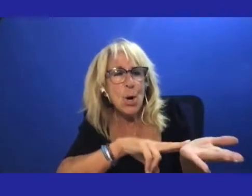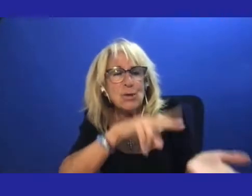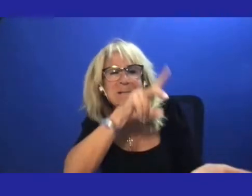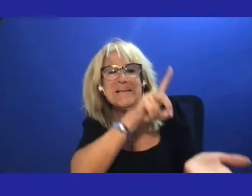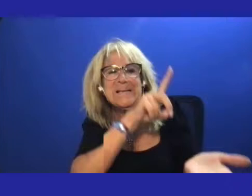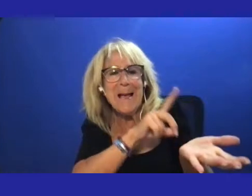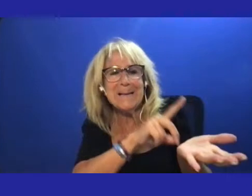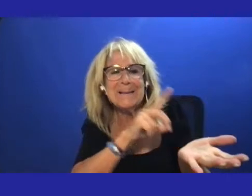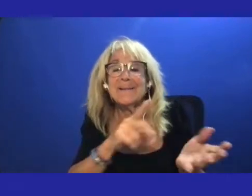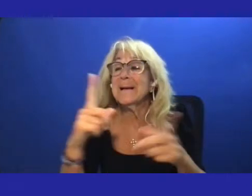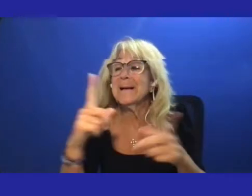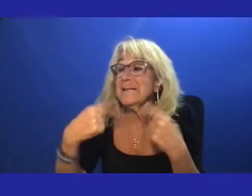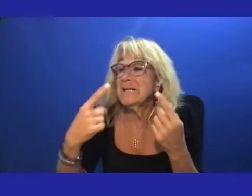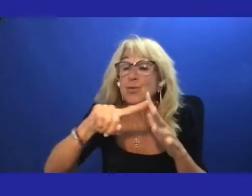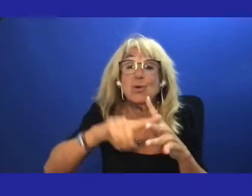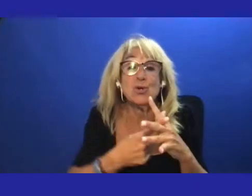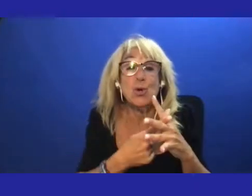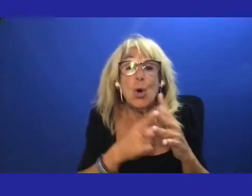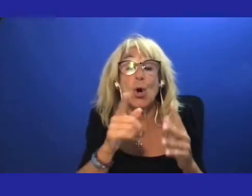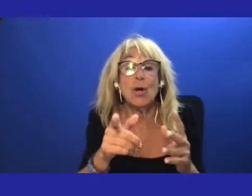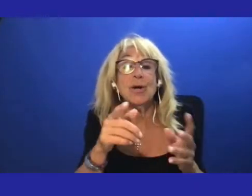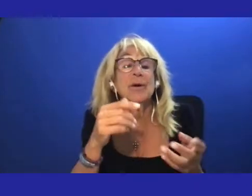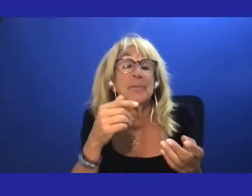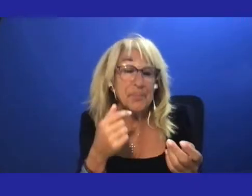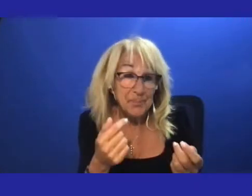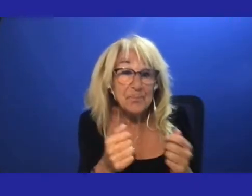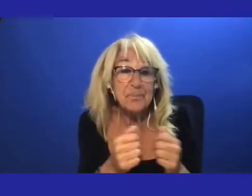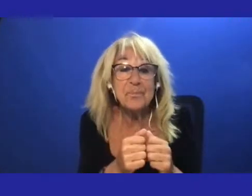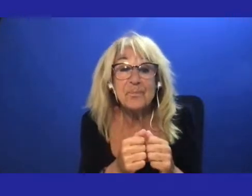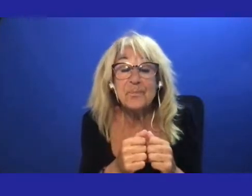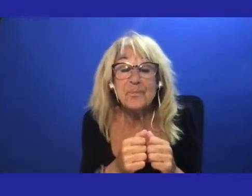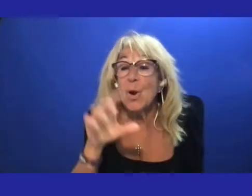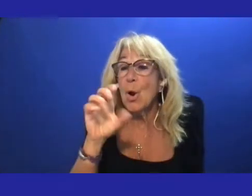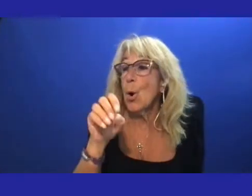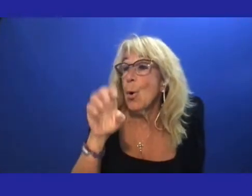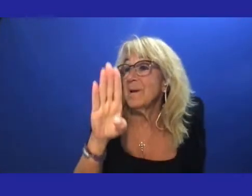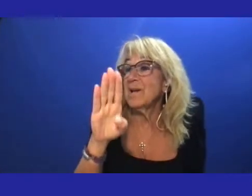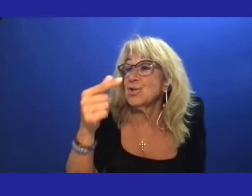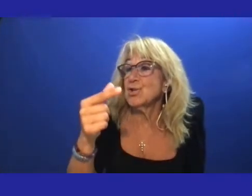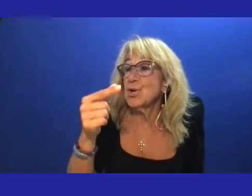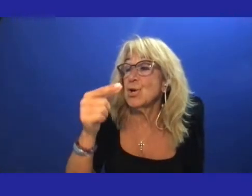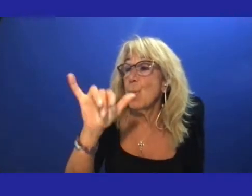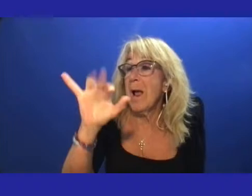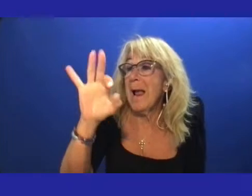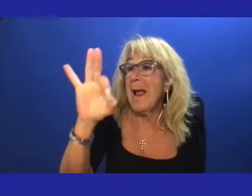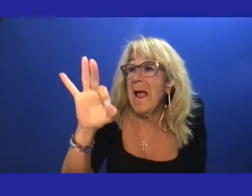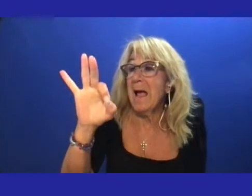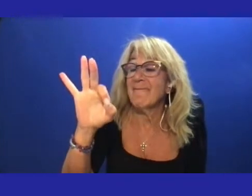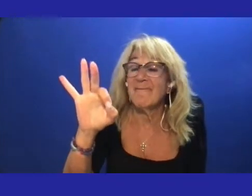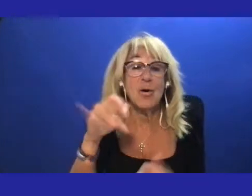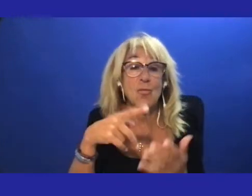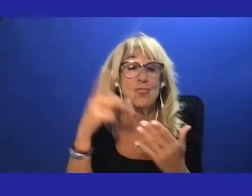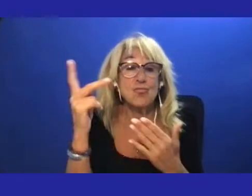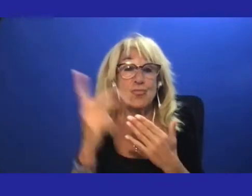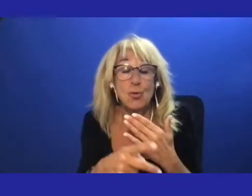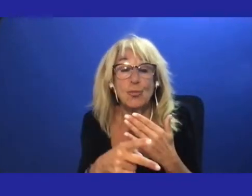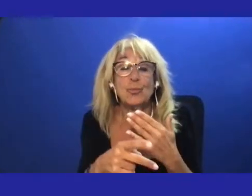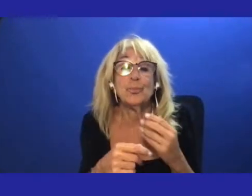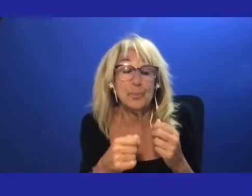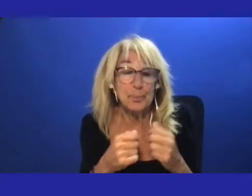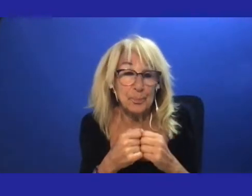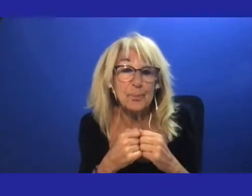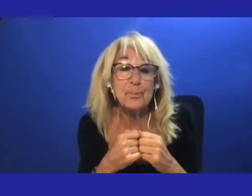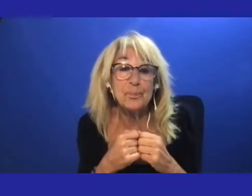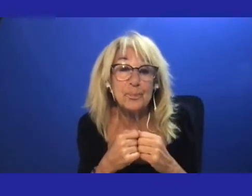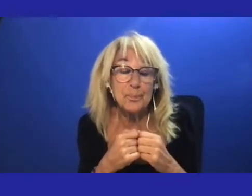looking forward to starting a pediatric ICU and an OBGYN program in Q4 of 2024. This has